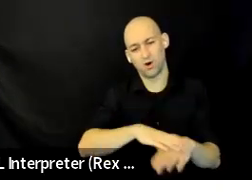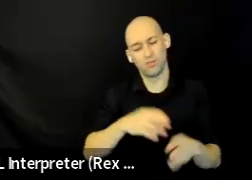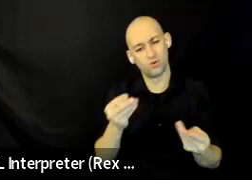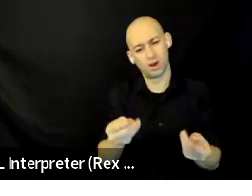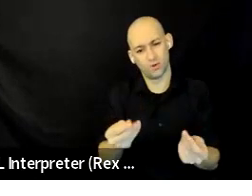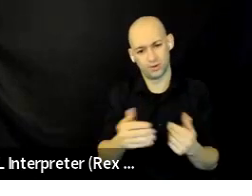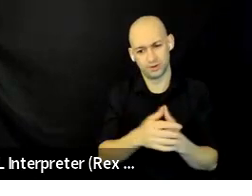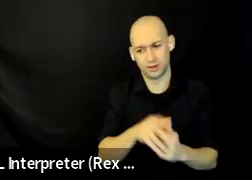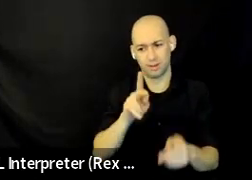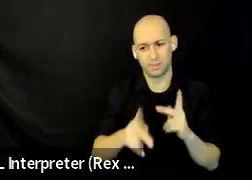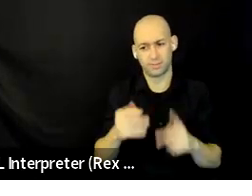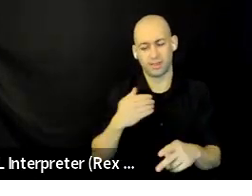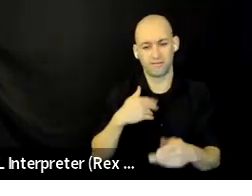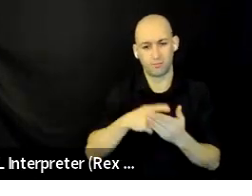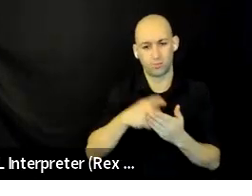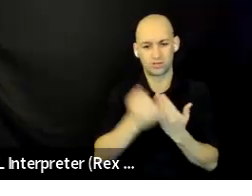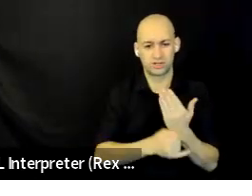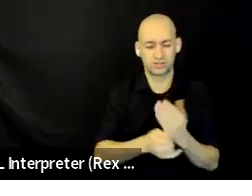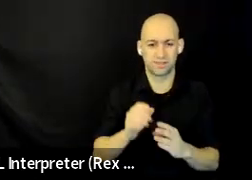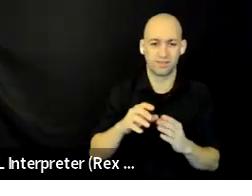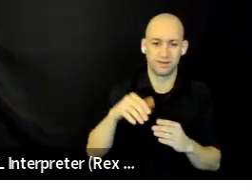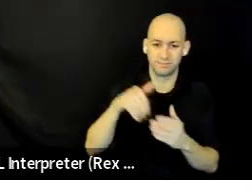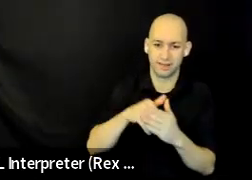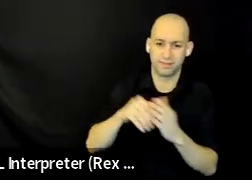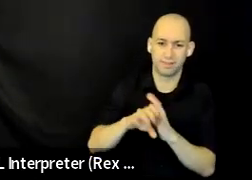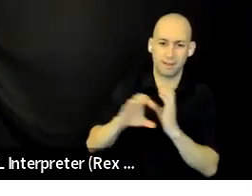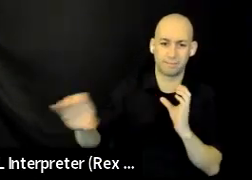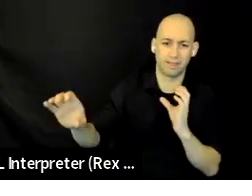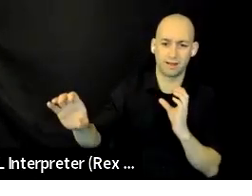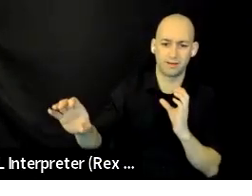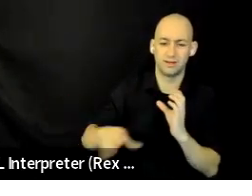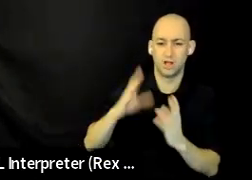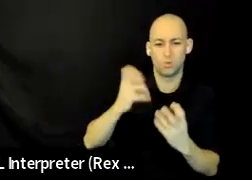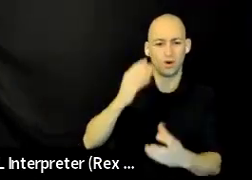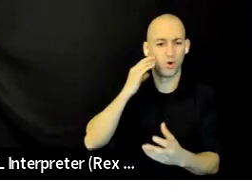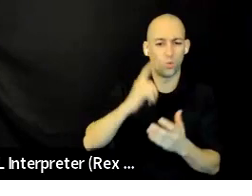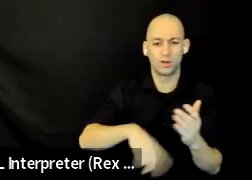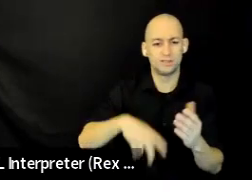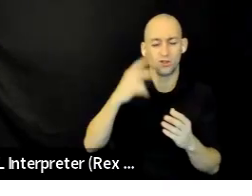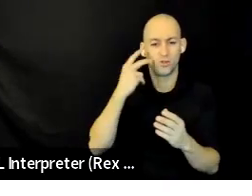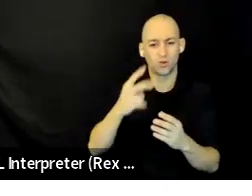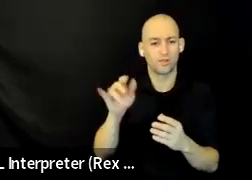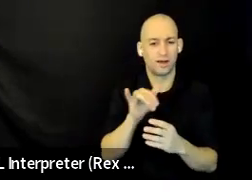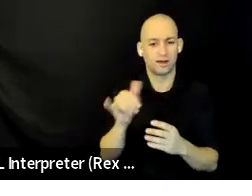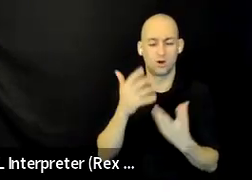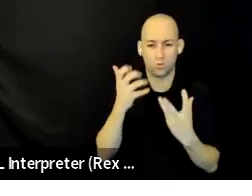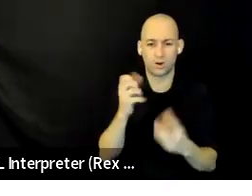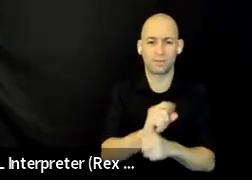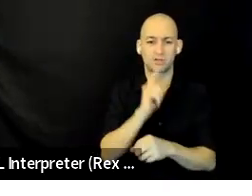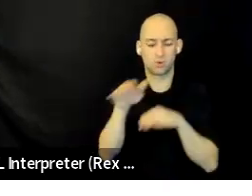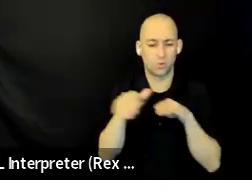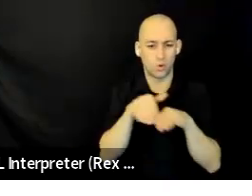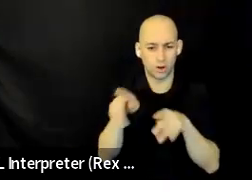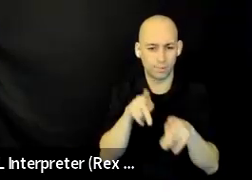People have projects that have been in the pipeline and they simply want to know what do these metrics look like? And so we really want to make sure that we're walking folks through that